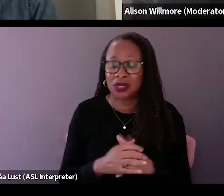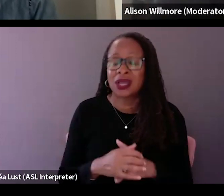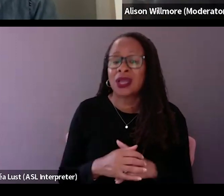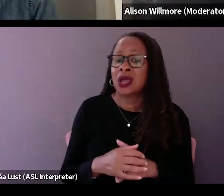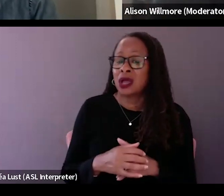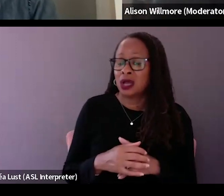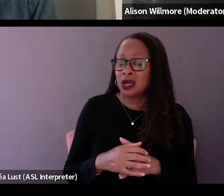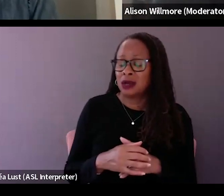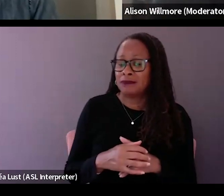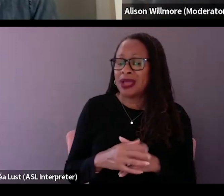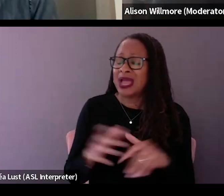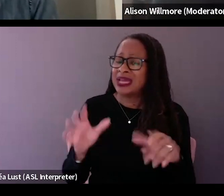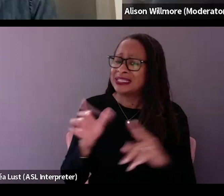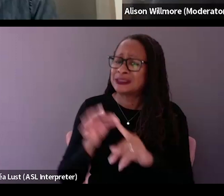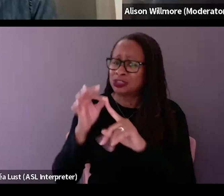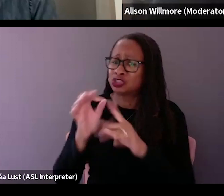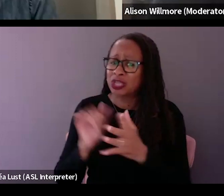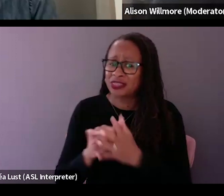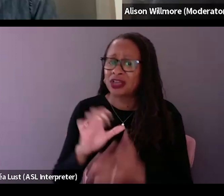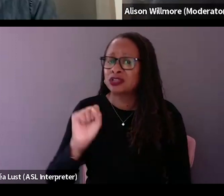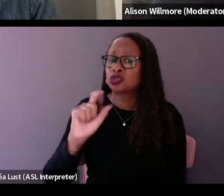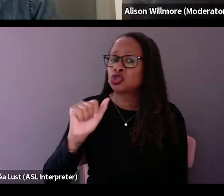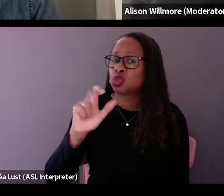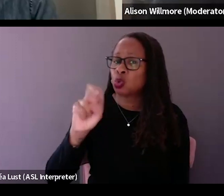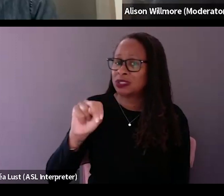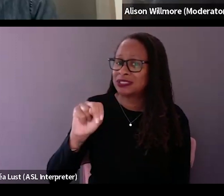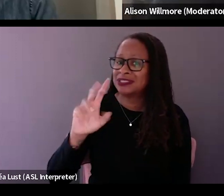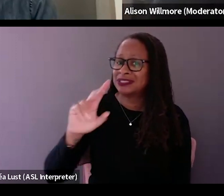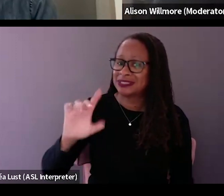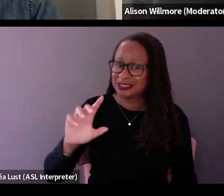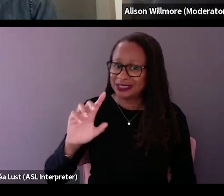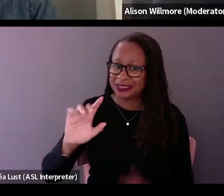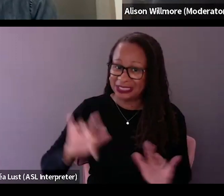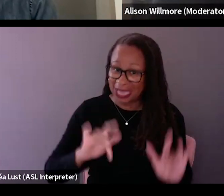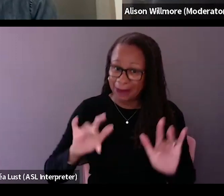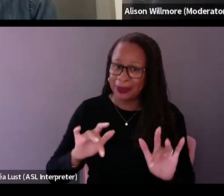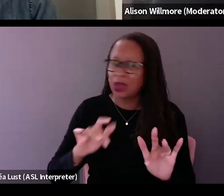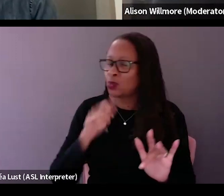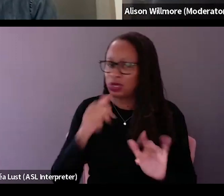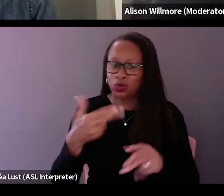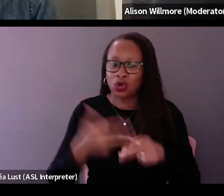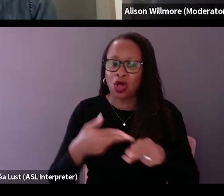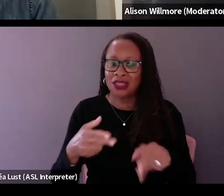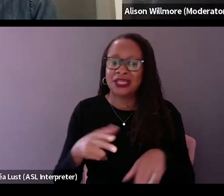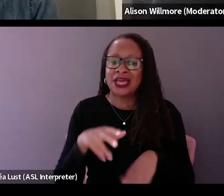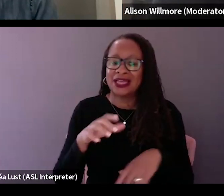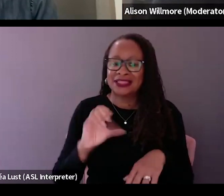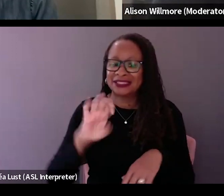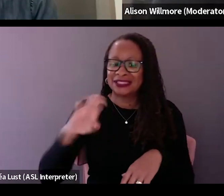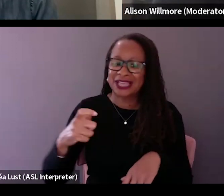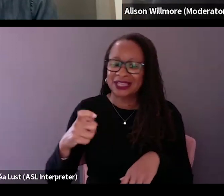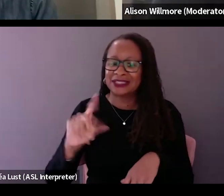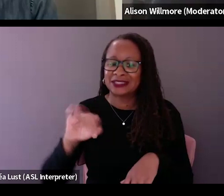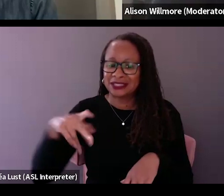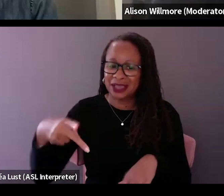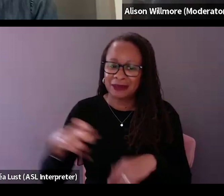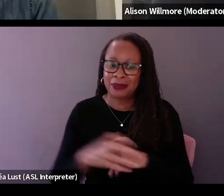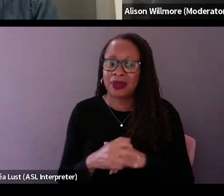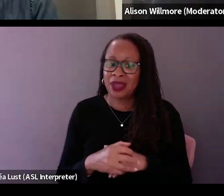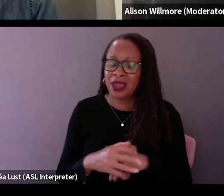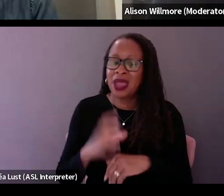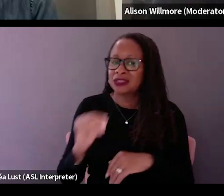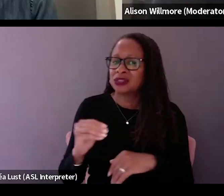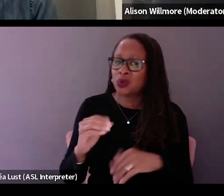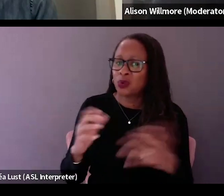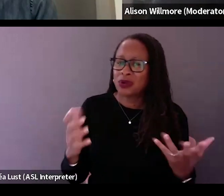tape. But the tapes that were stolen from her home and what it was like for her to go through that process, that would get